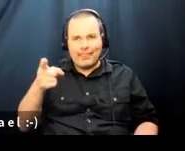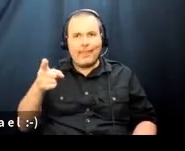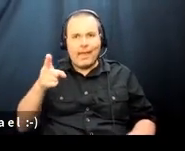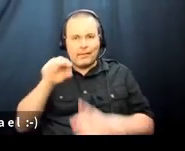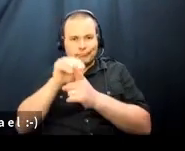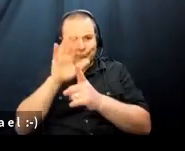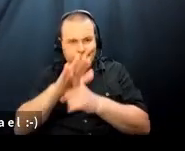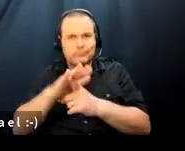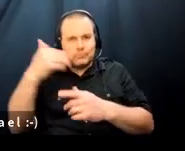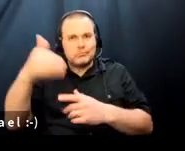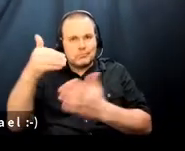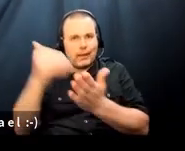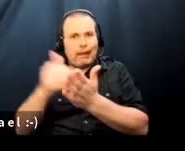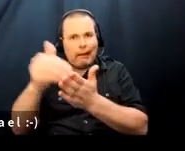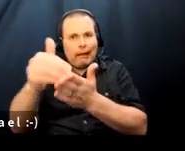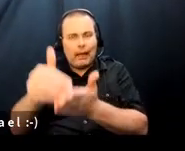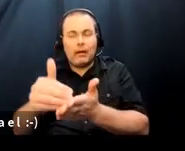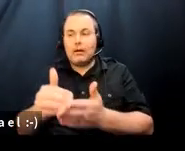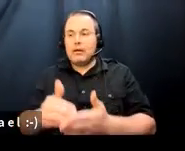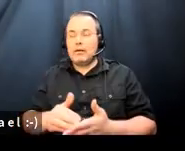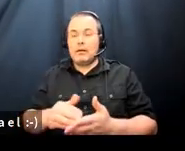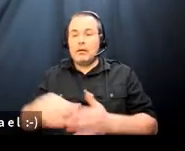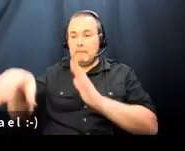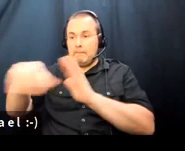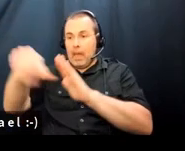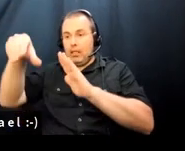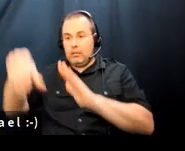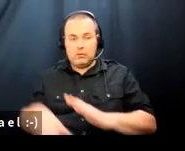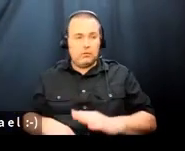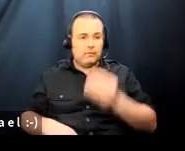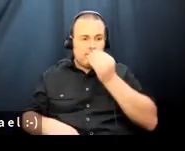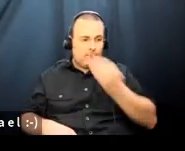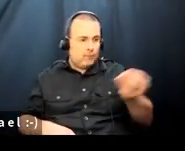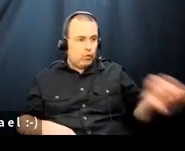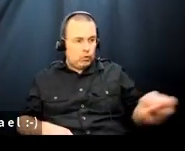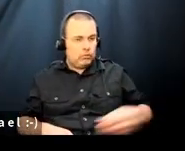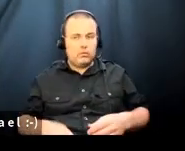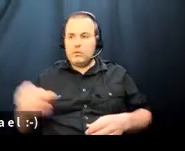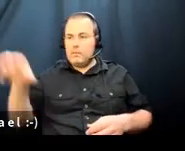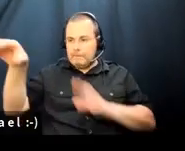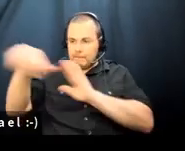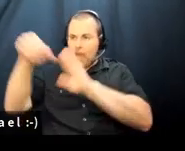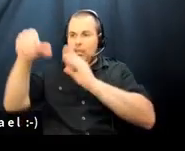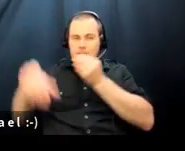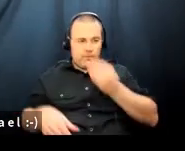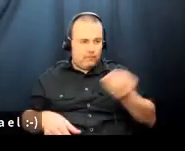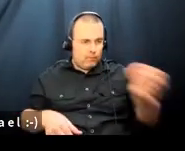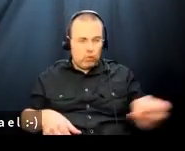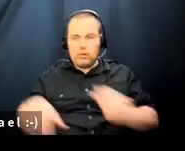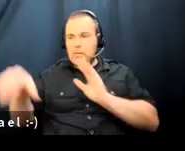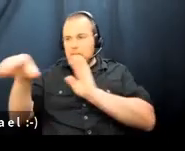salivated. When he paired the food with the bell, now when you rang the bell, they salivated to the bell.